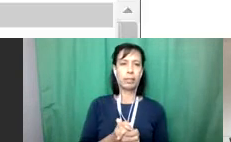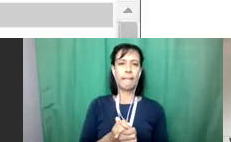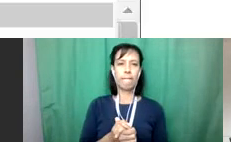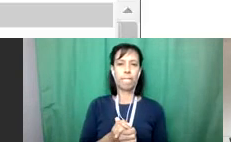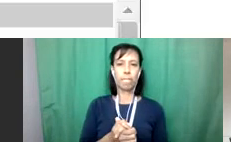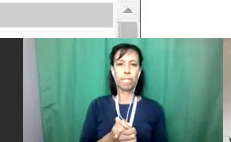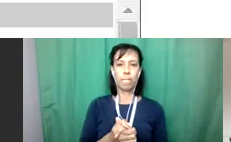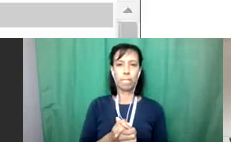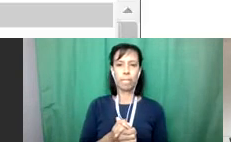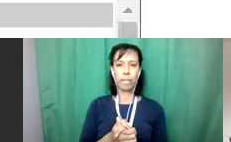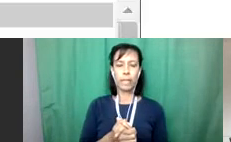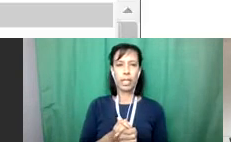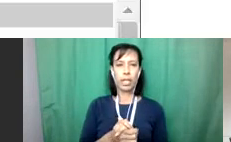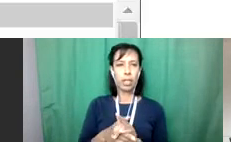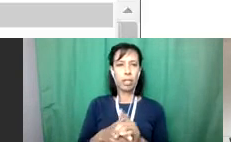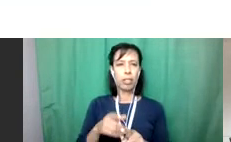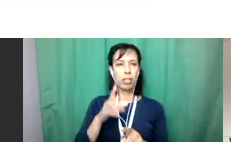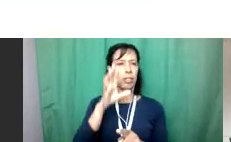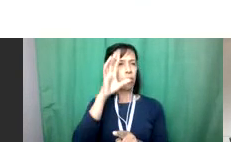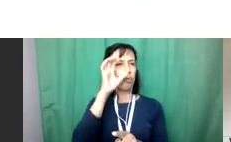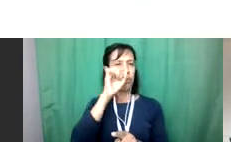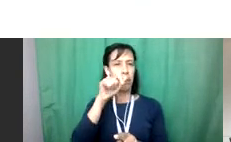going to go to linked full text.